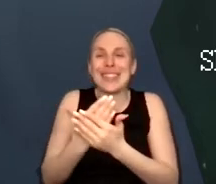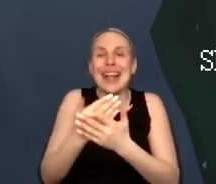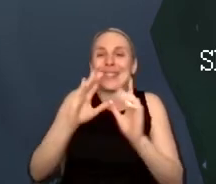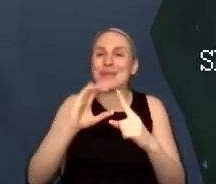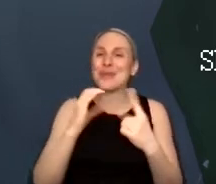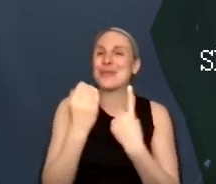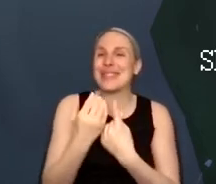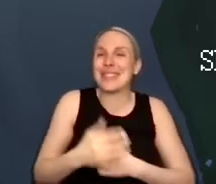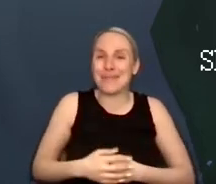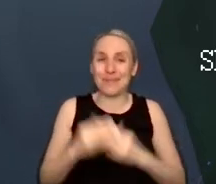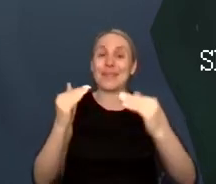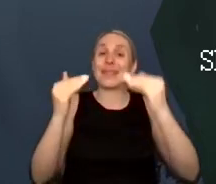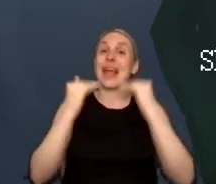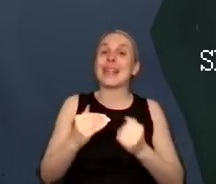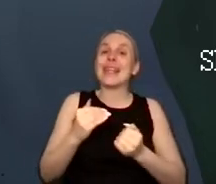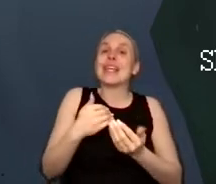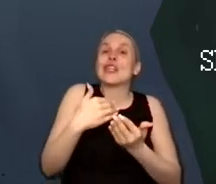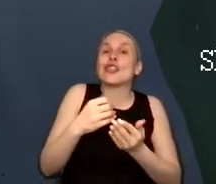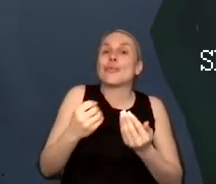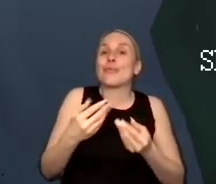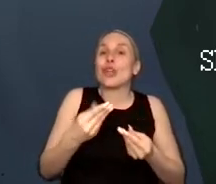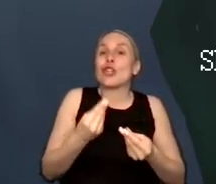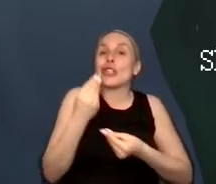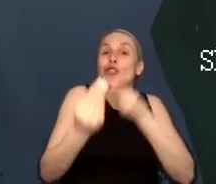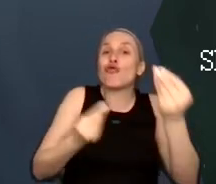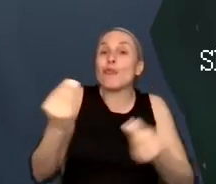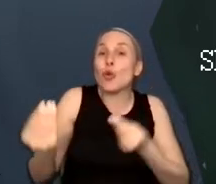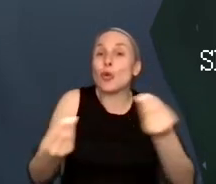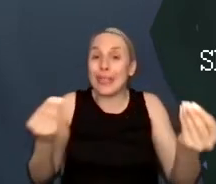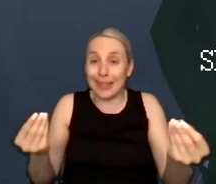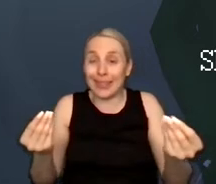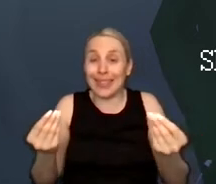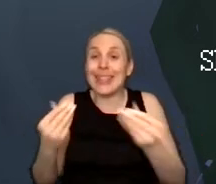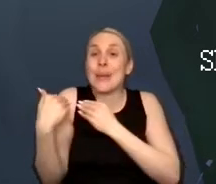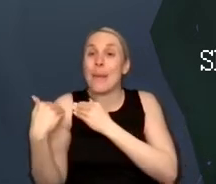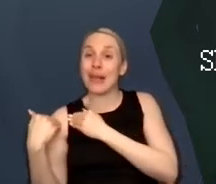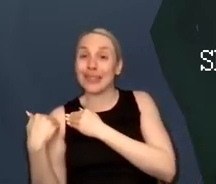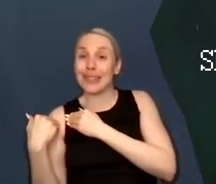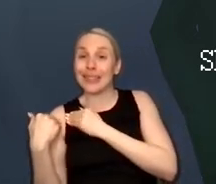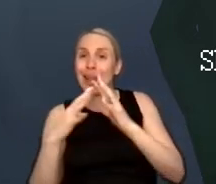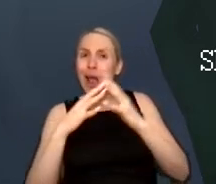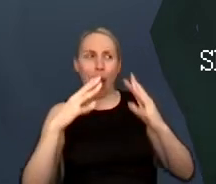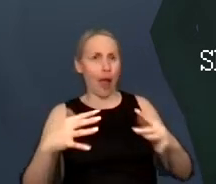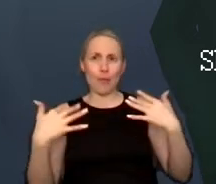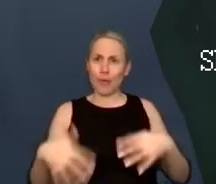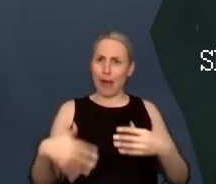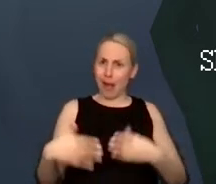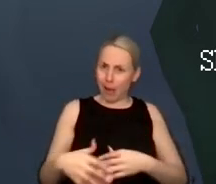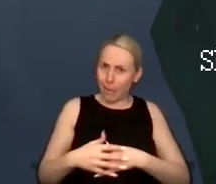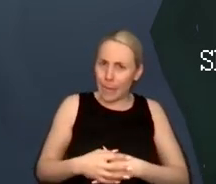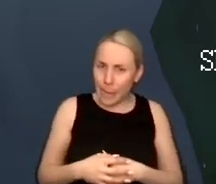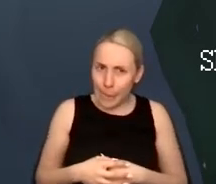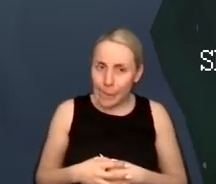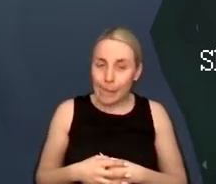dependencies hive. Which is dependencies is great. Came up with that one. Yeah, that's a really good one. Good job. Yeah, I love this. There's nobody so thinks